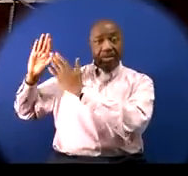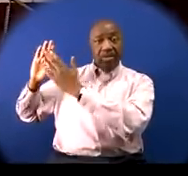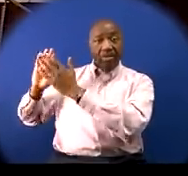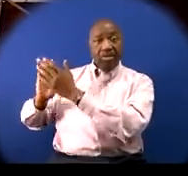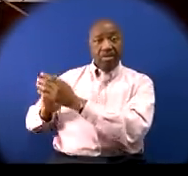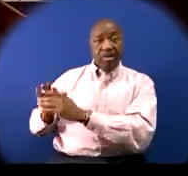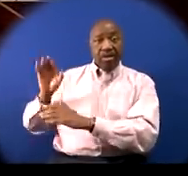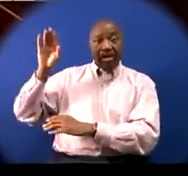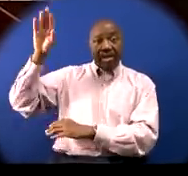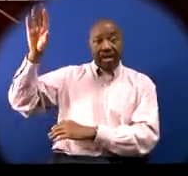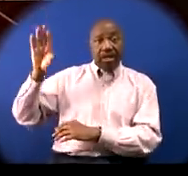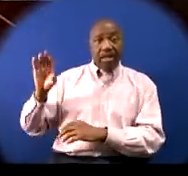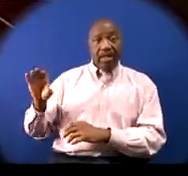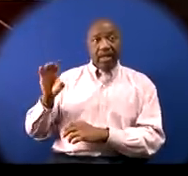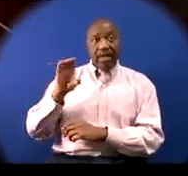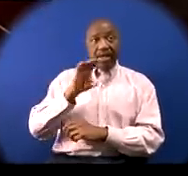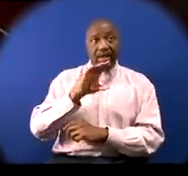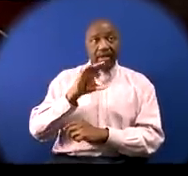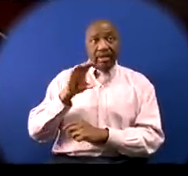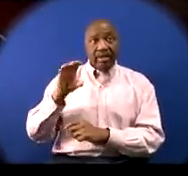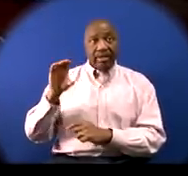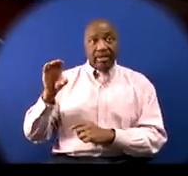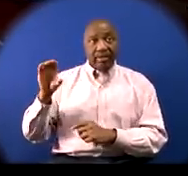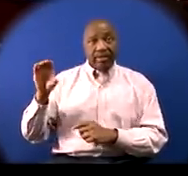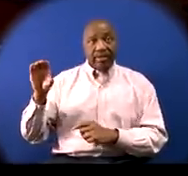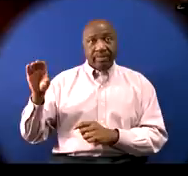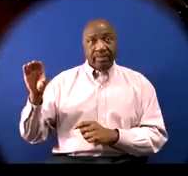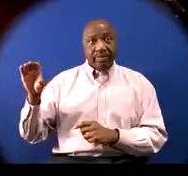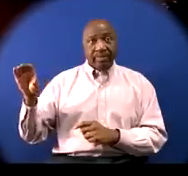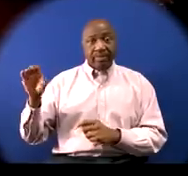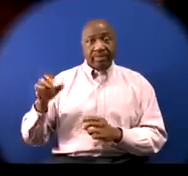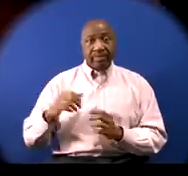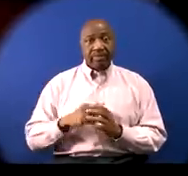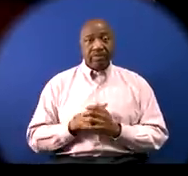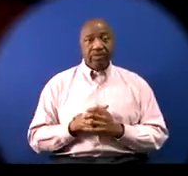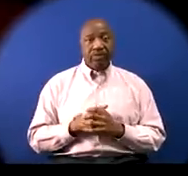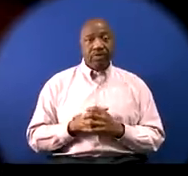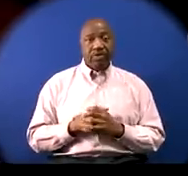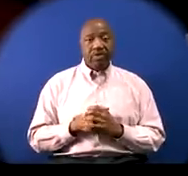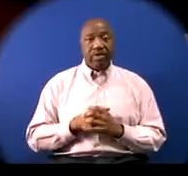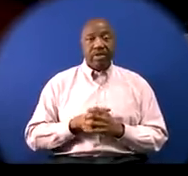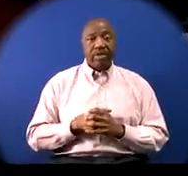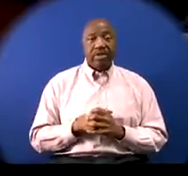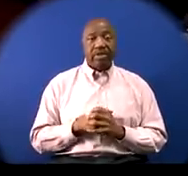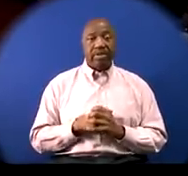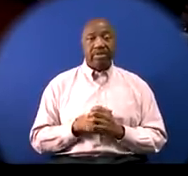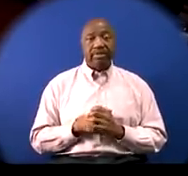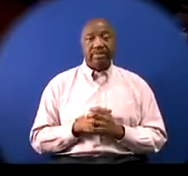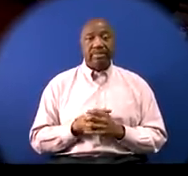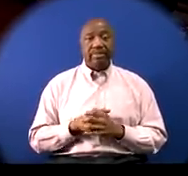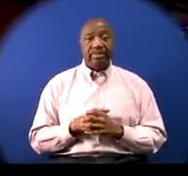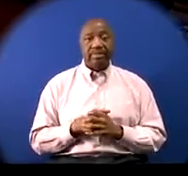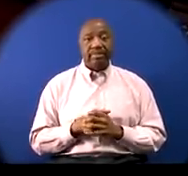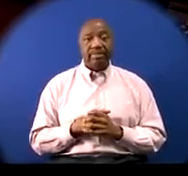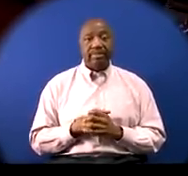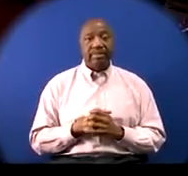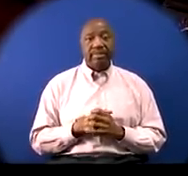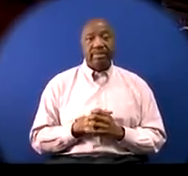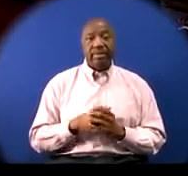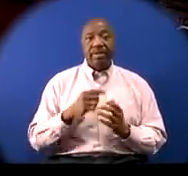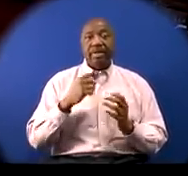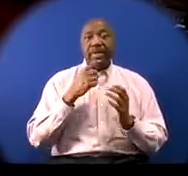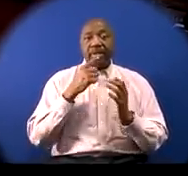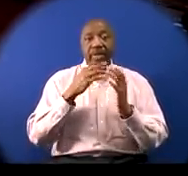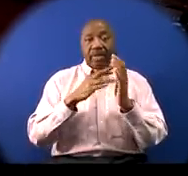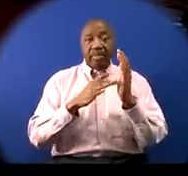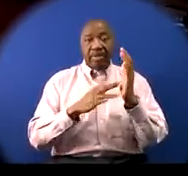back on. Here she comes. Somebody ought to be celebrating that my sister's moving even on this Friday afternoon. The blood that gives